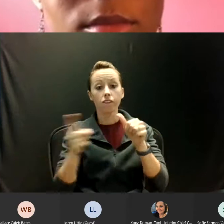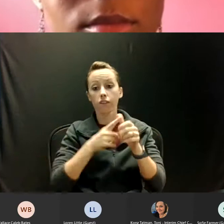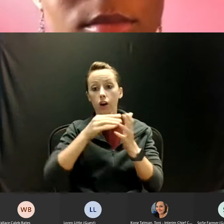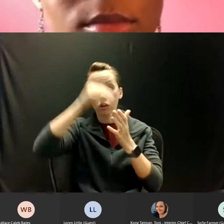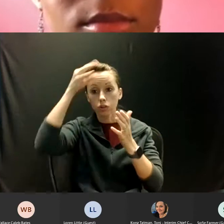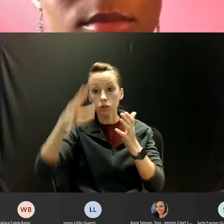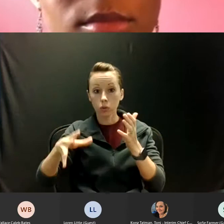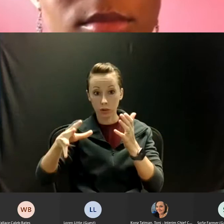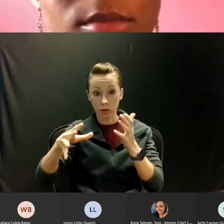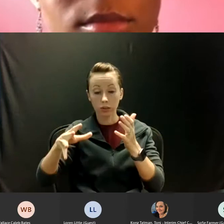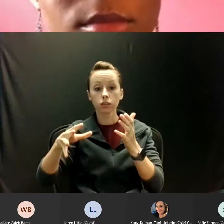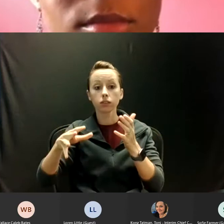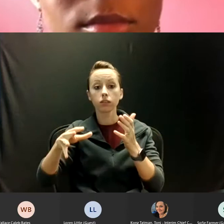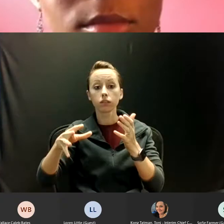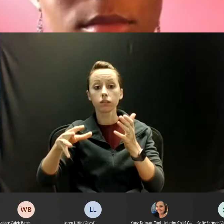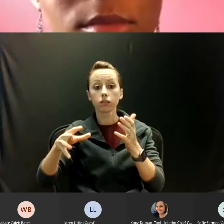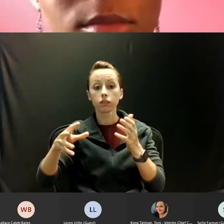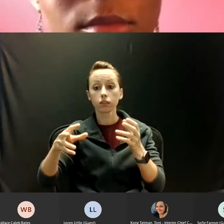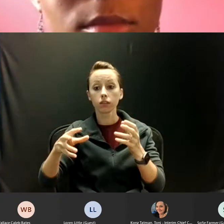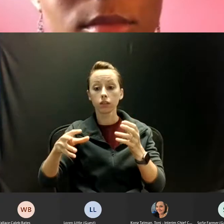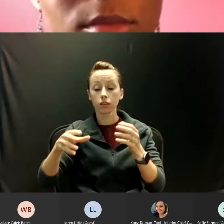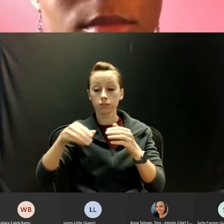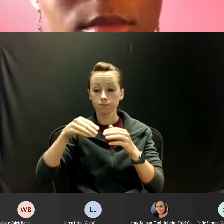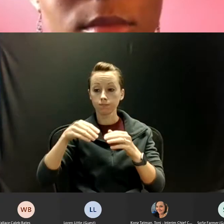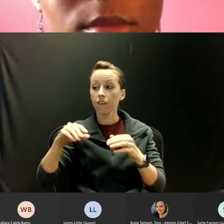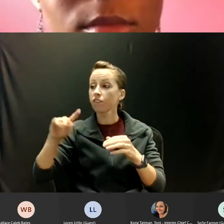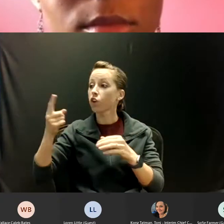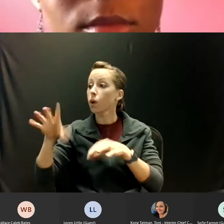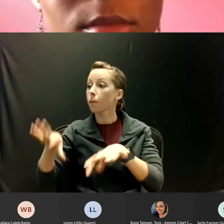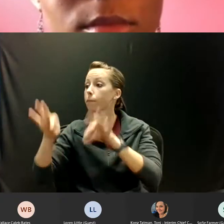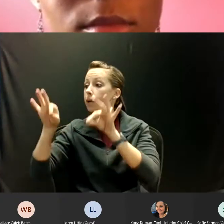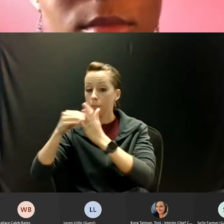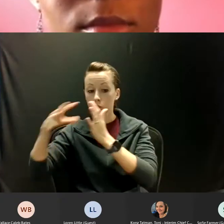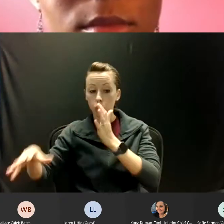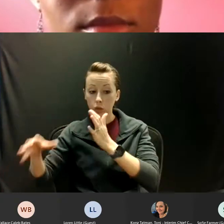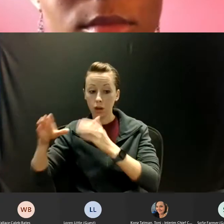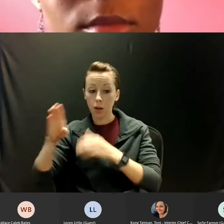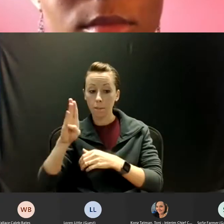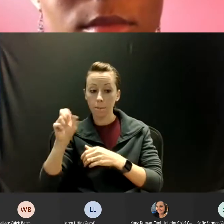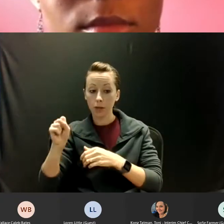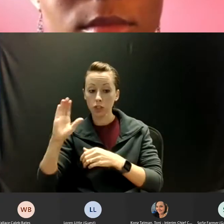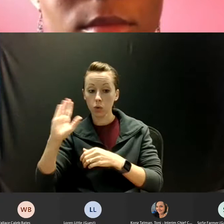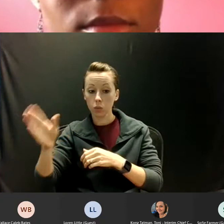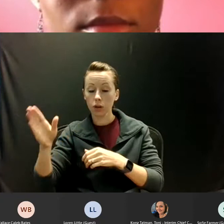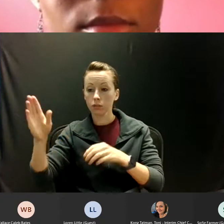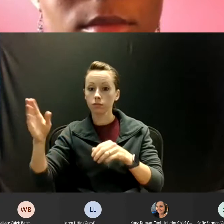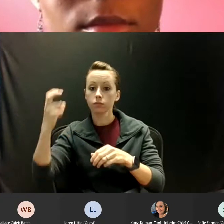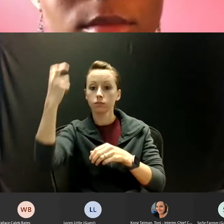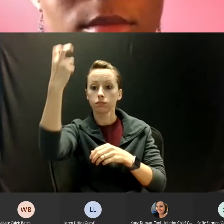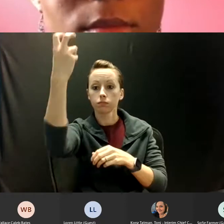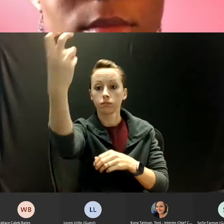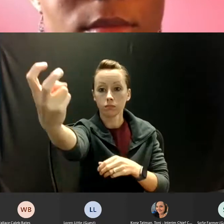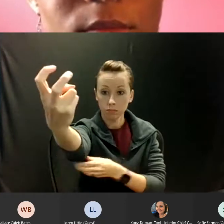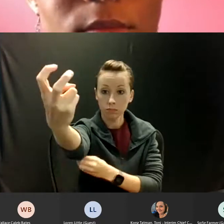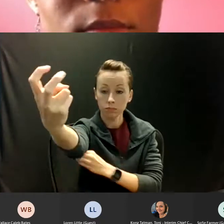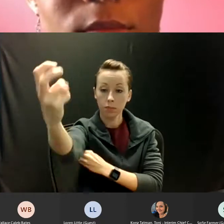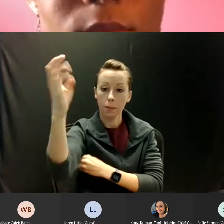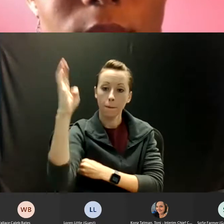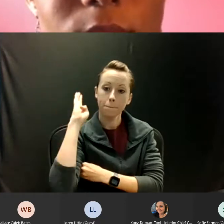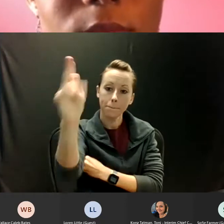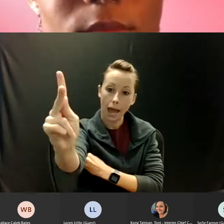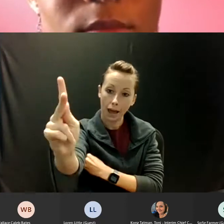bus will actually take the seats furthest back. So we will load the bus from back to front. That way